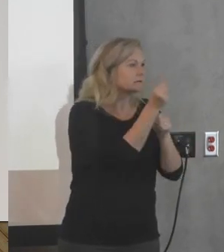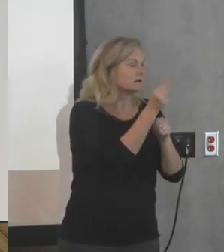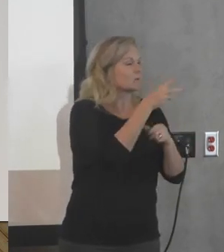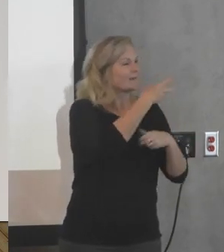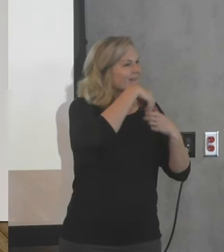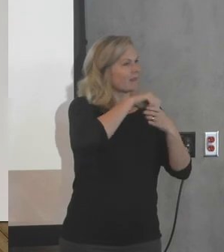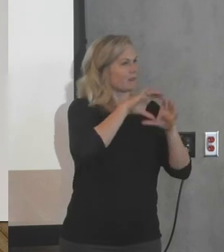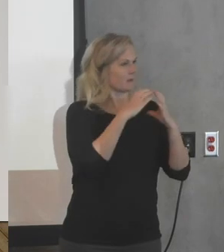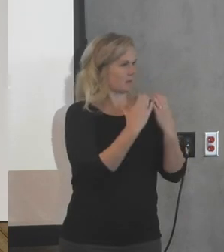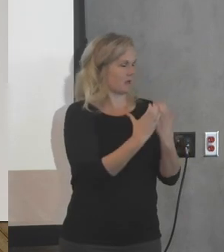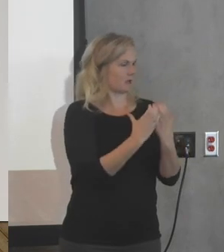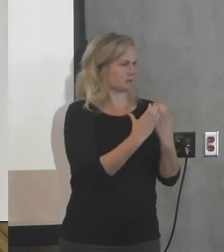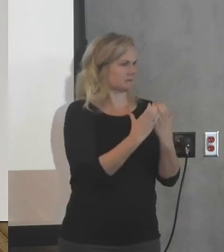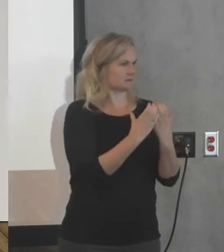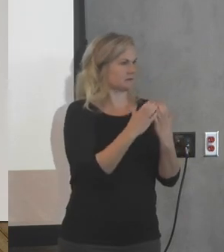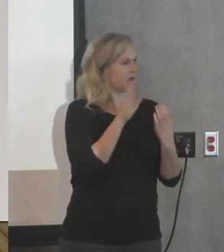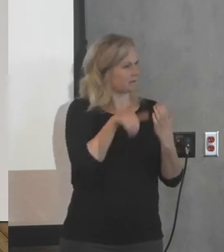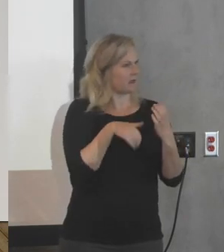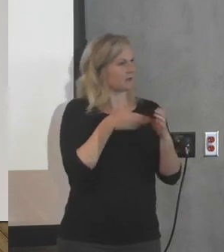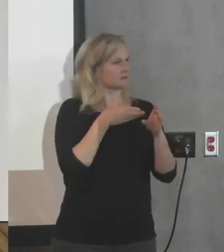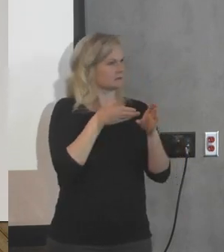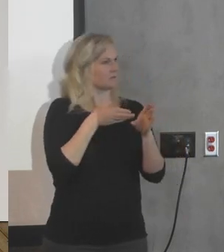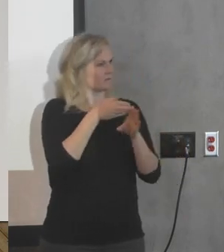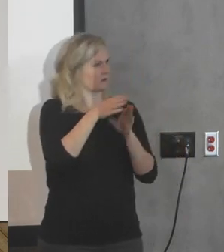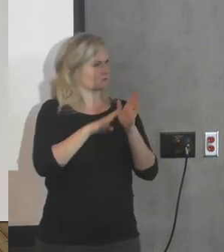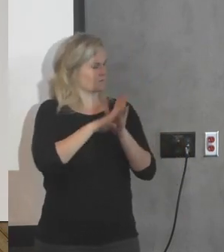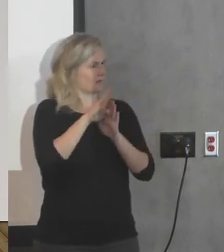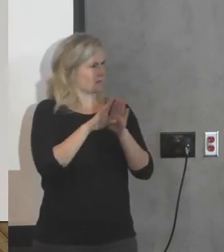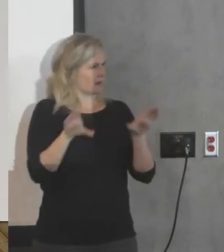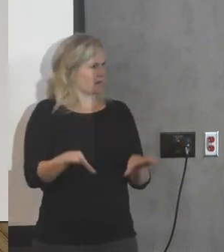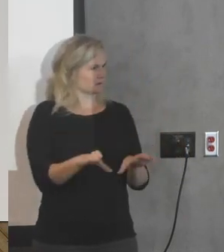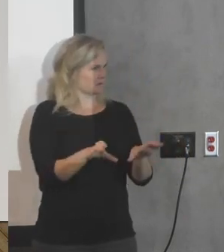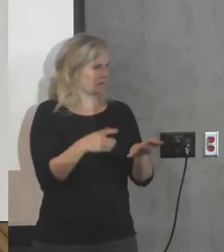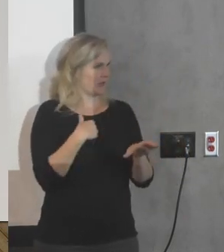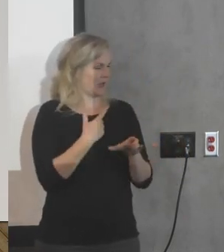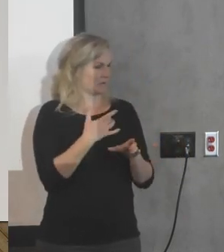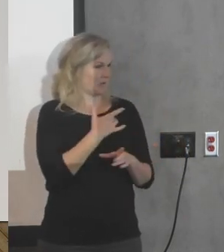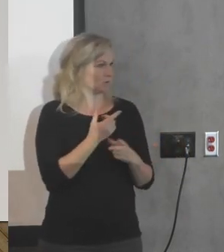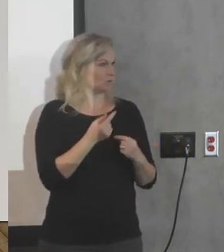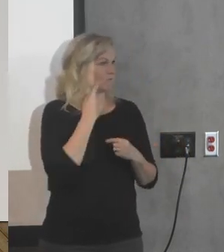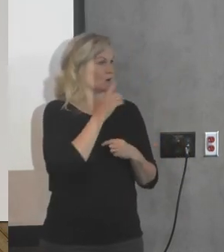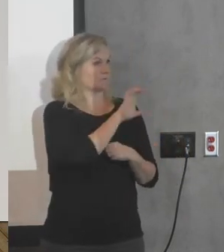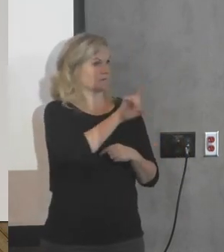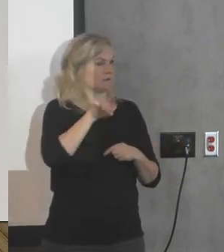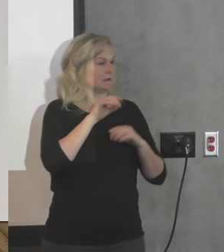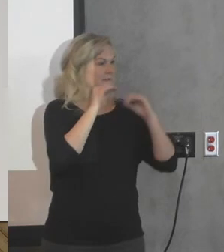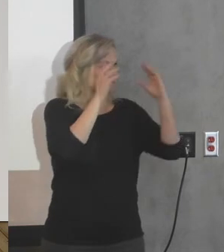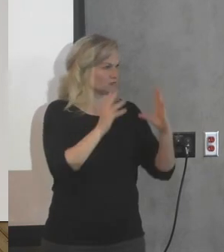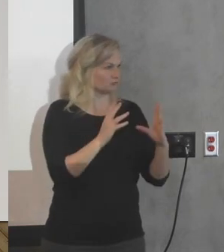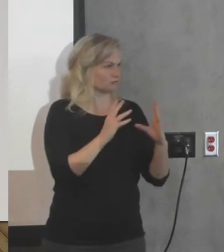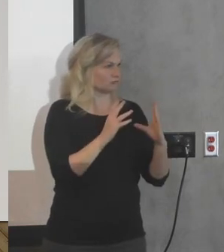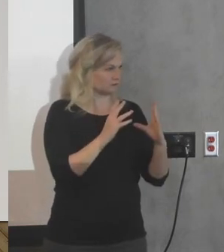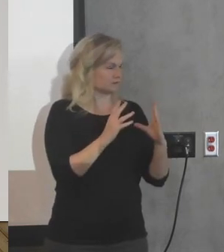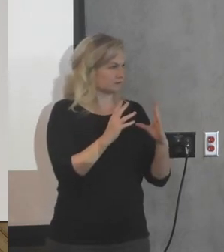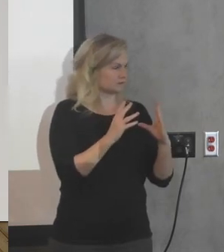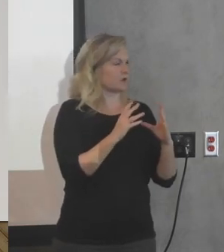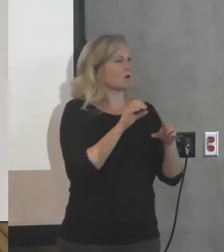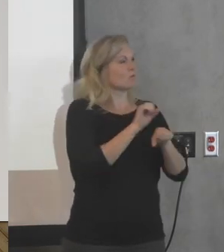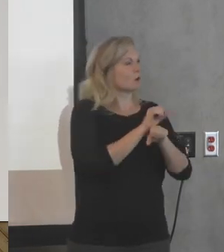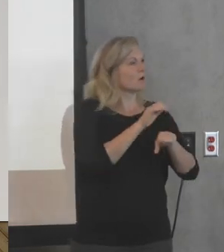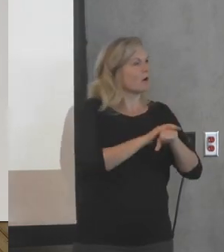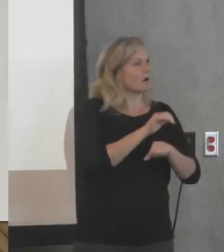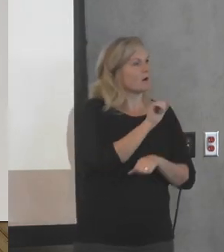classroom, and that's a professional development activity that I do for teachers, teaching them about working on